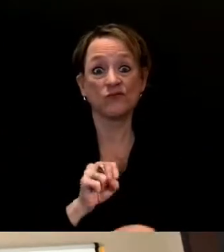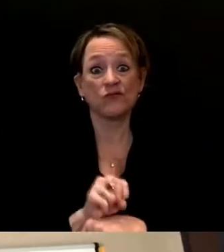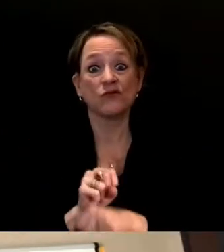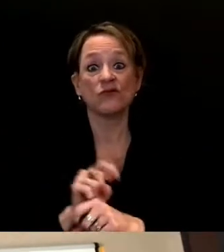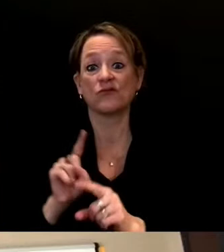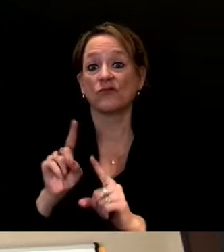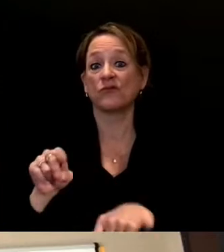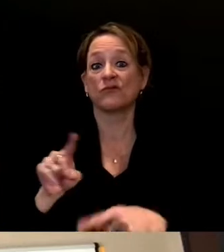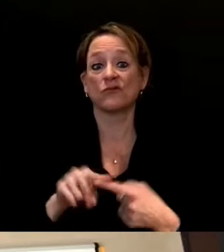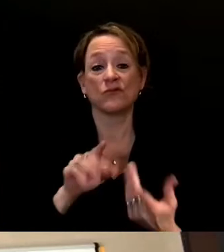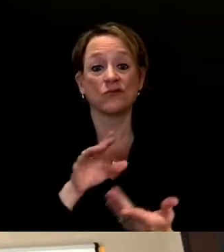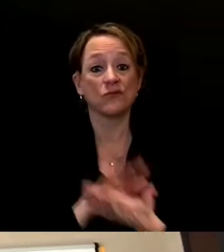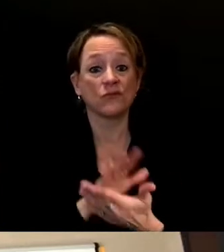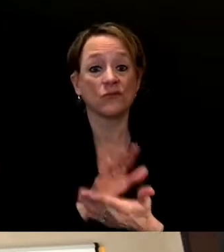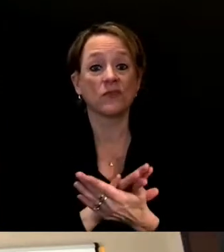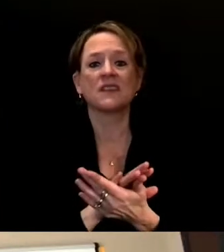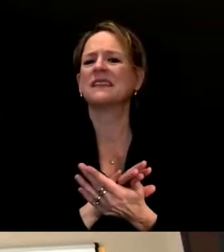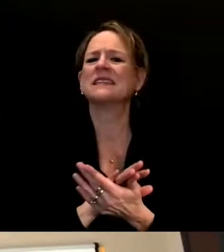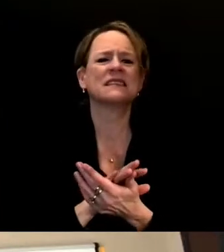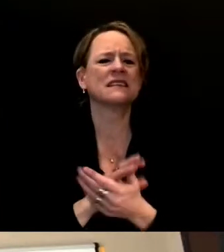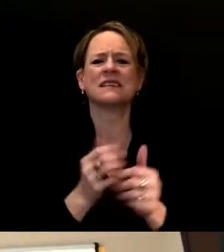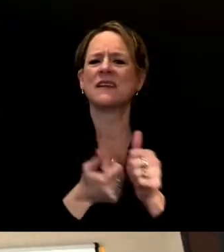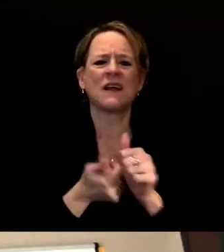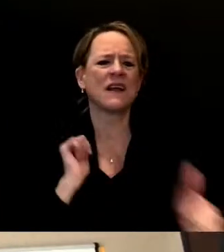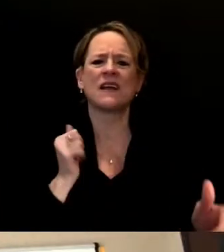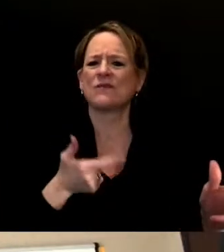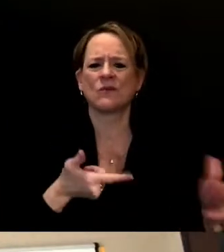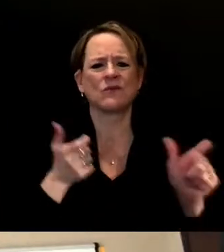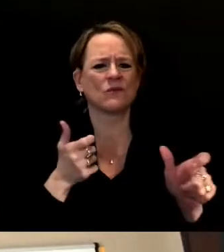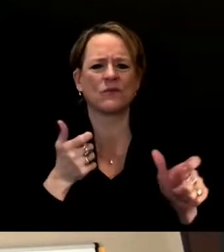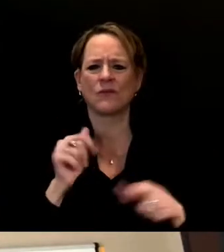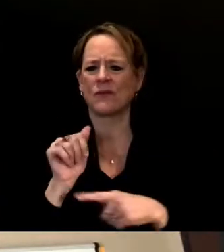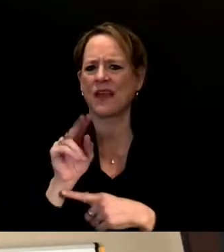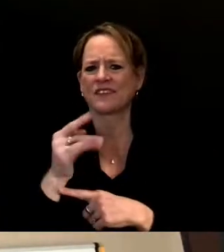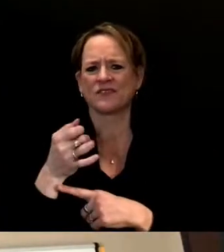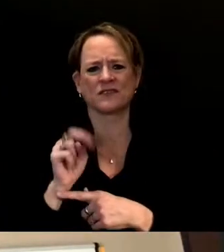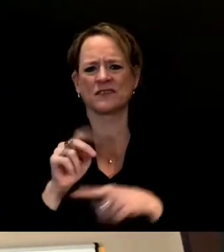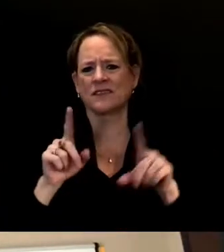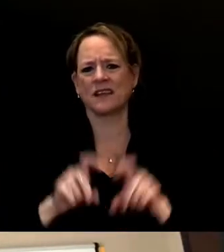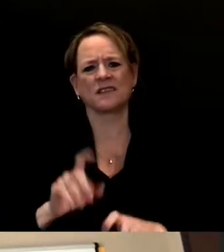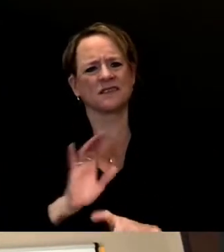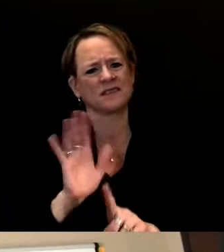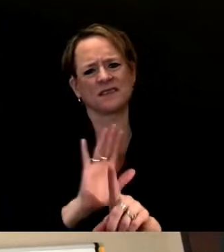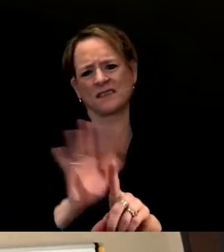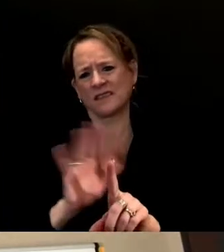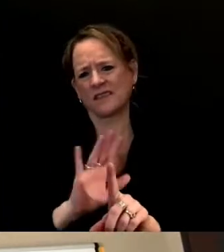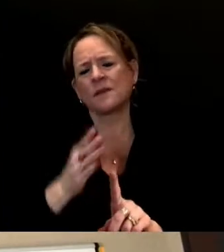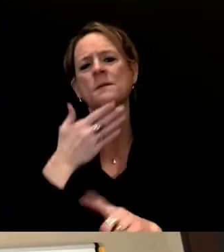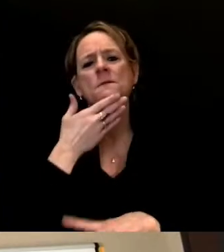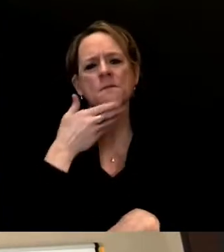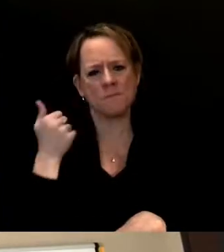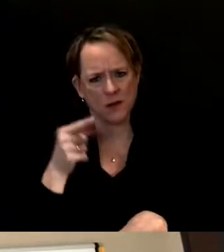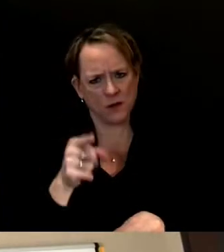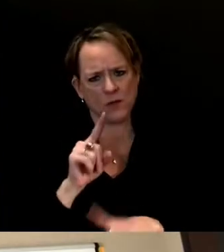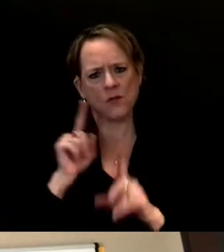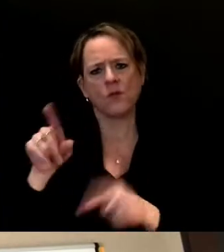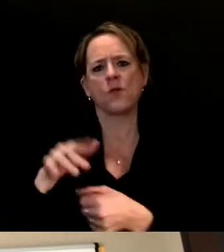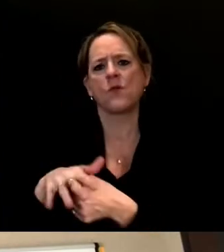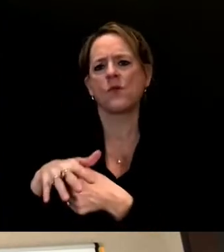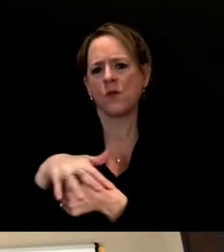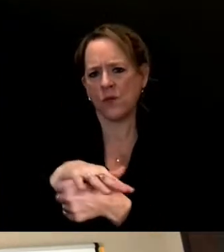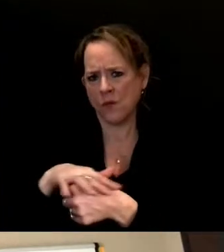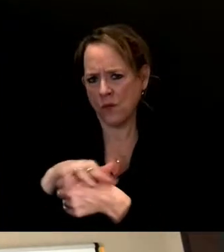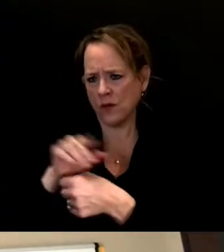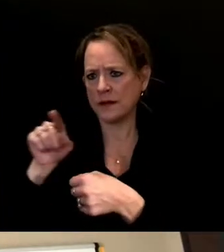confident that the proper steps were followed and the interpretation is correct. So